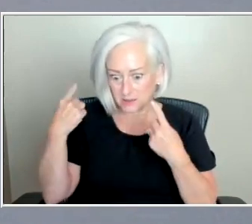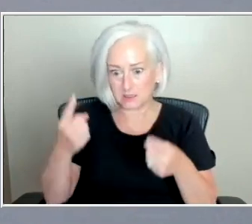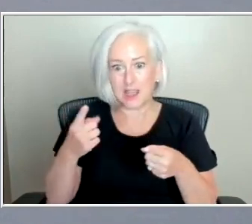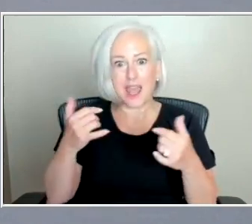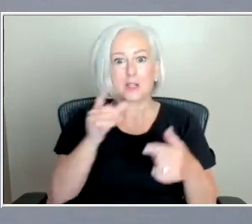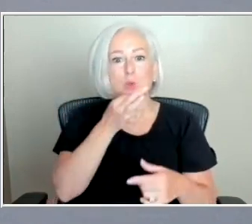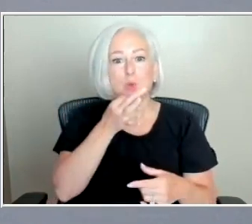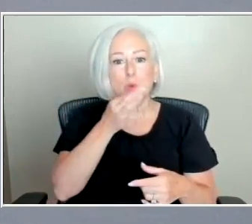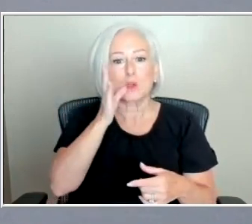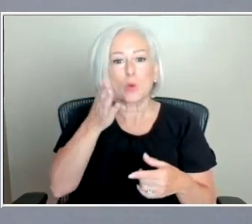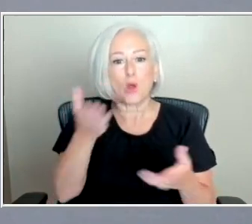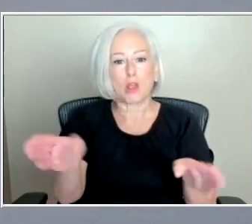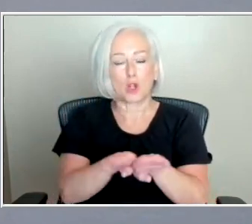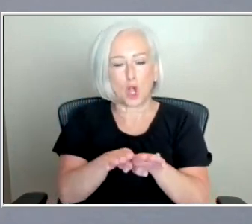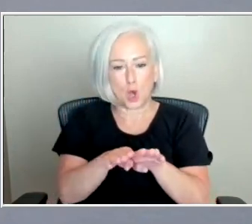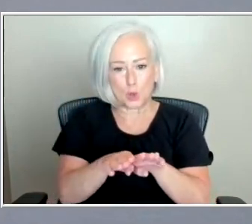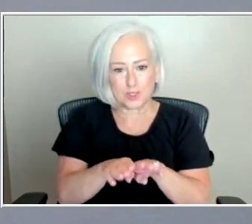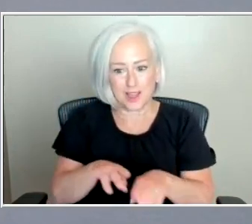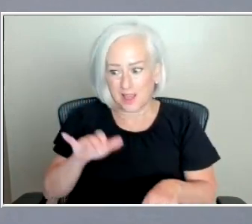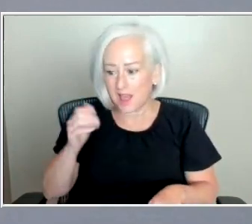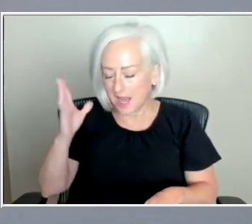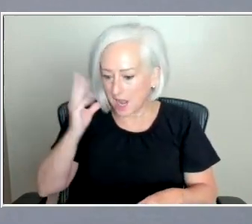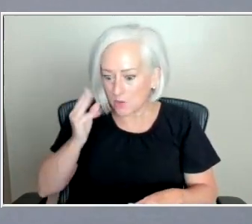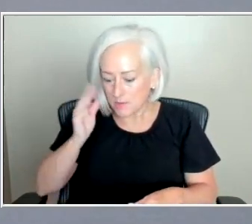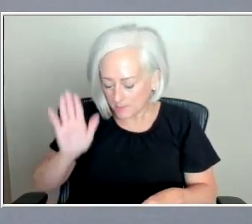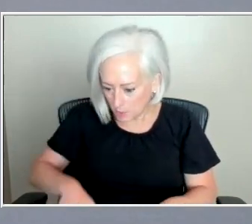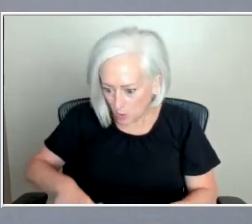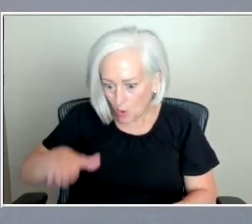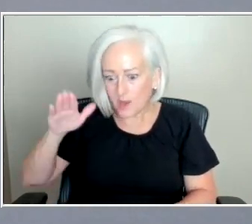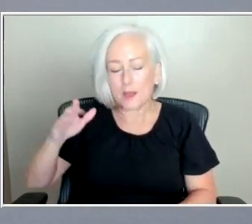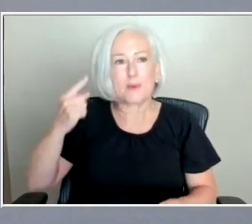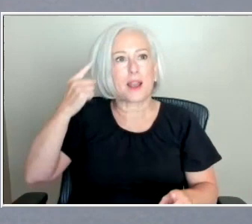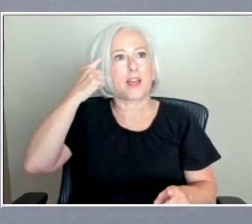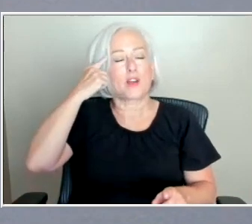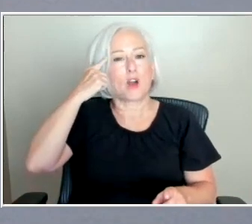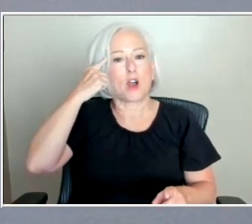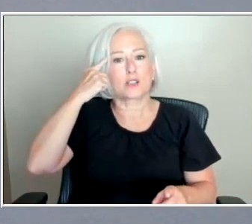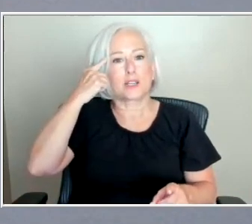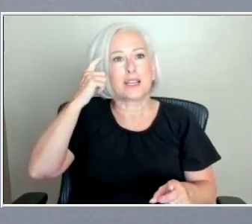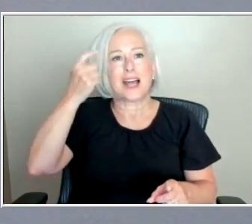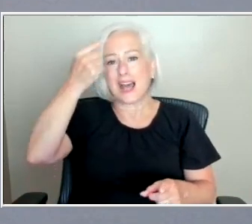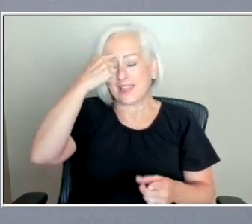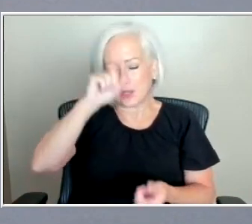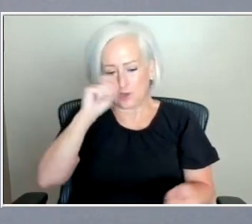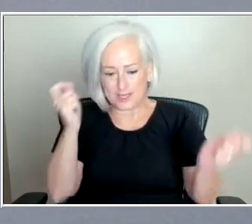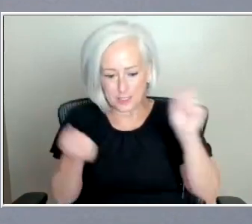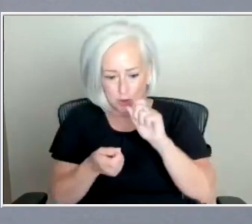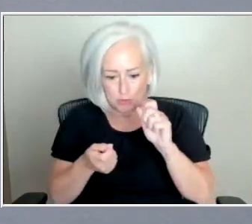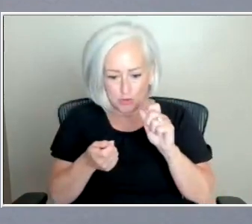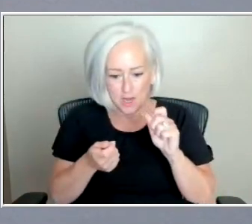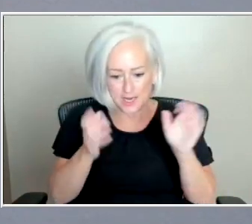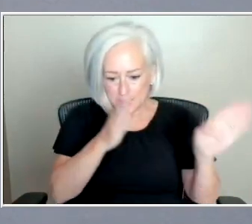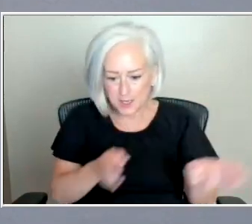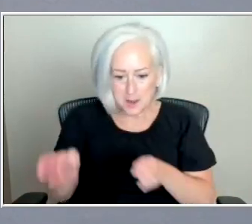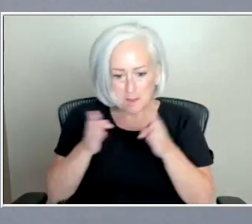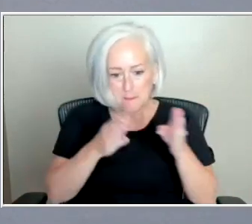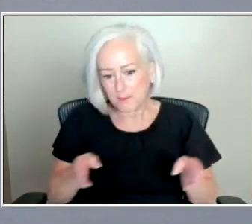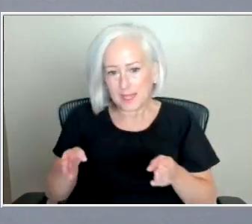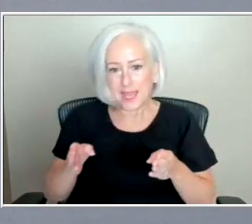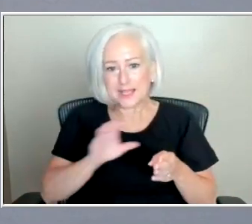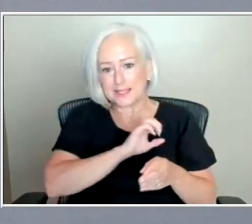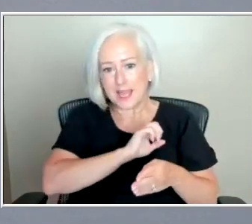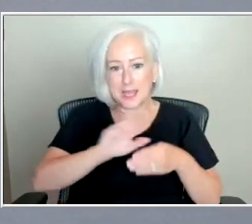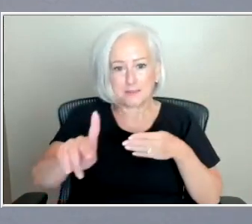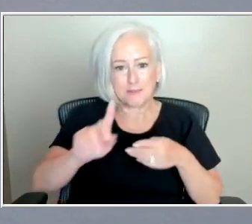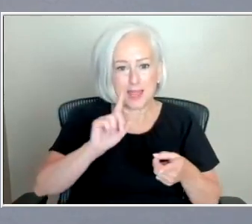like, originally we were going to do something around Kansas City, and I was like, I think we're going to change a little bit, and this entire bachelorette party